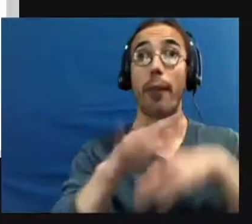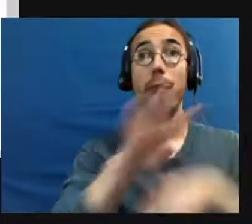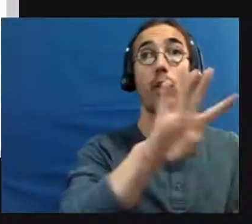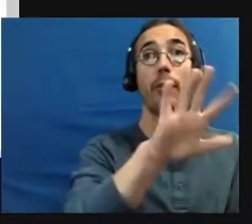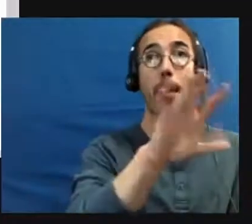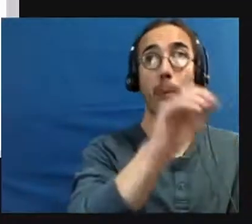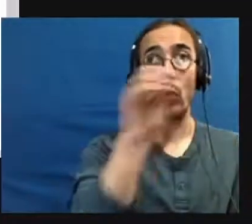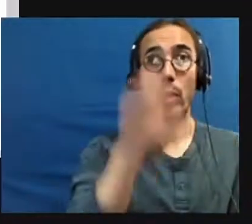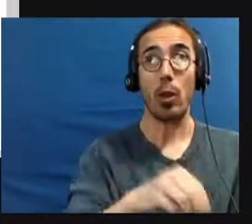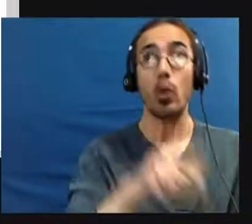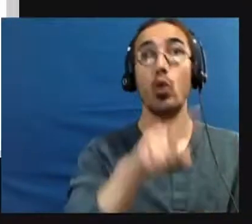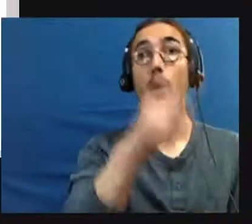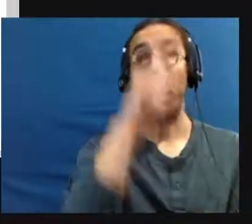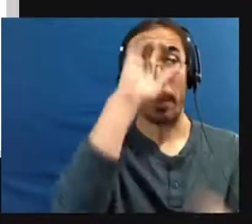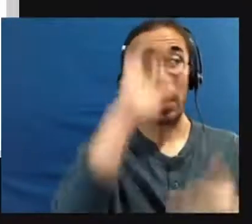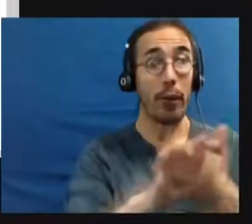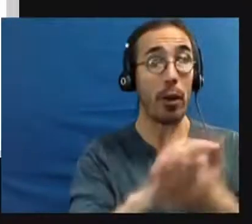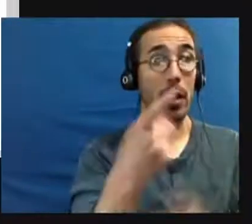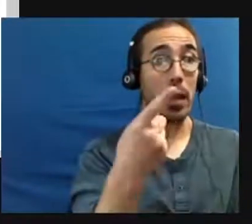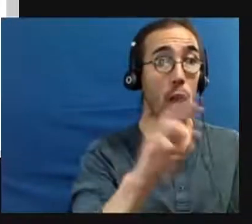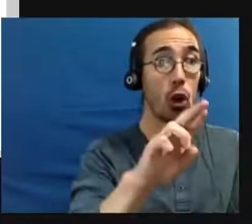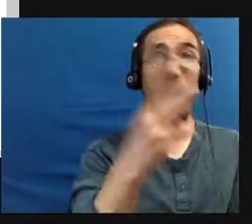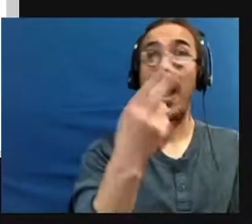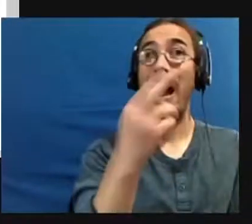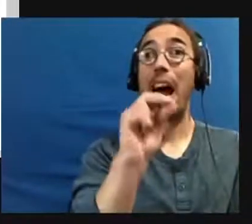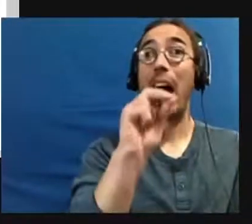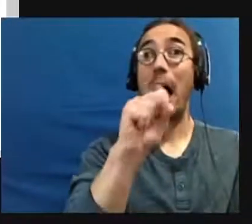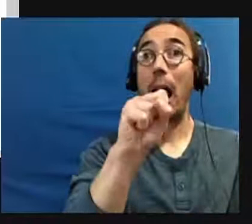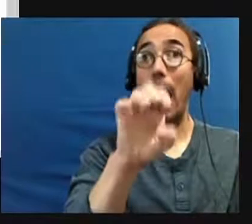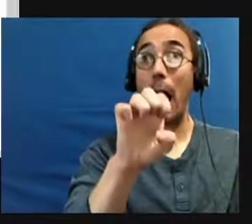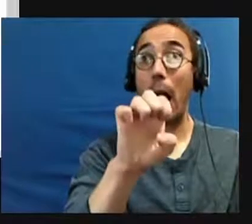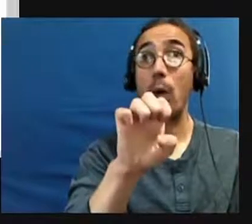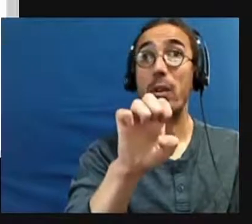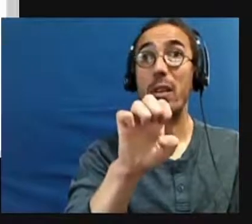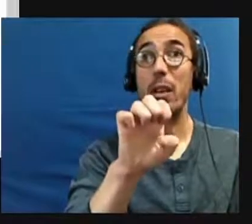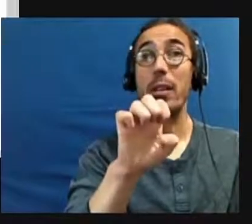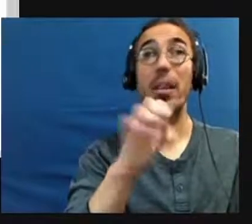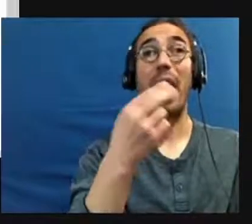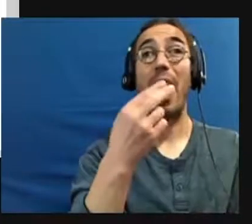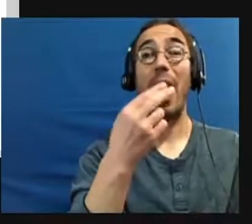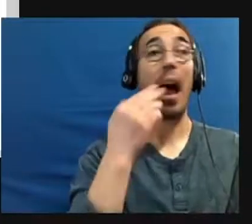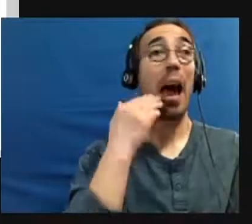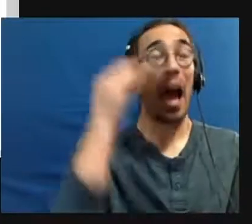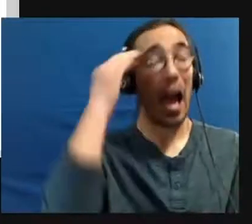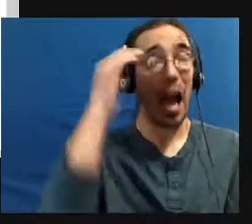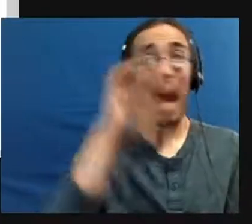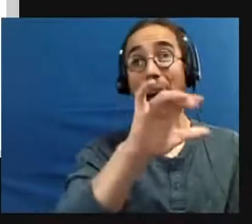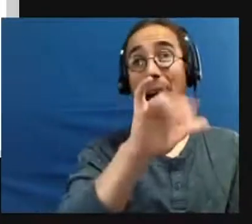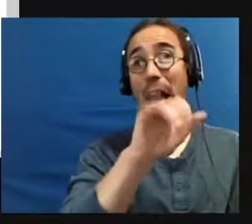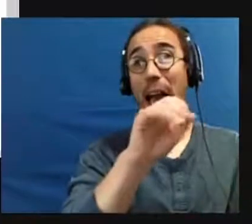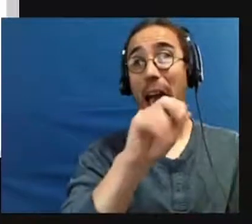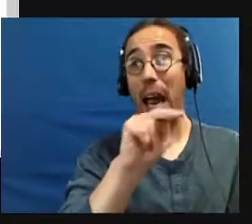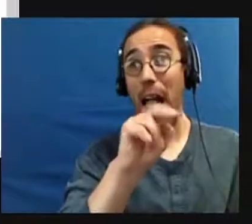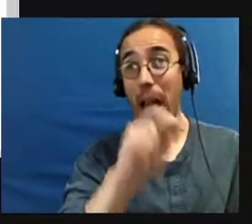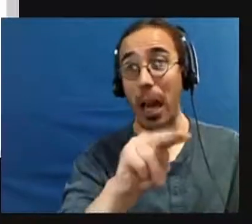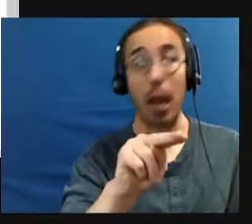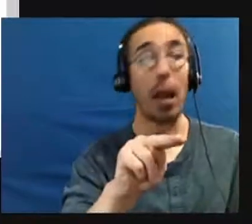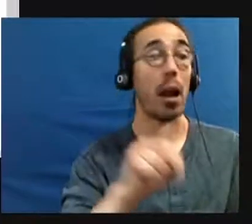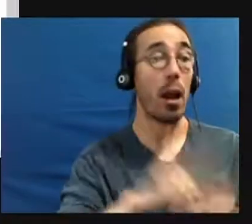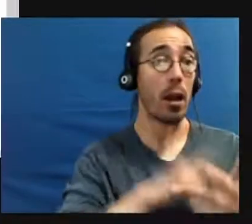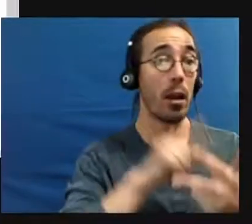that Dr. House is considered headcanon autistic. 16% of you are thinking Miss Frizzle from the Magic School